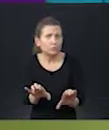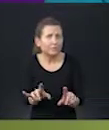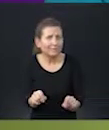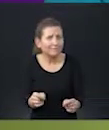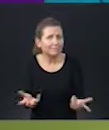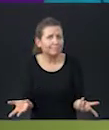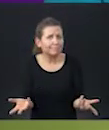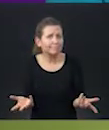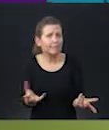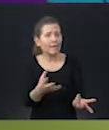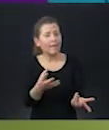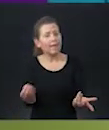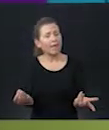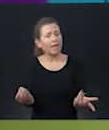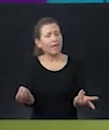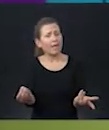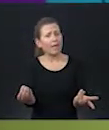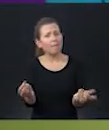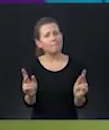done.